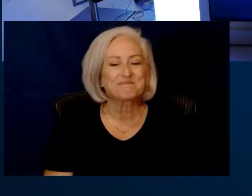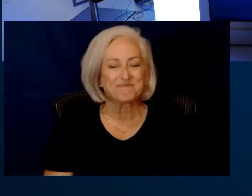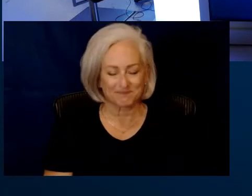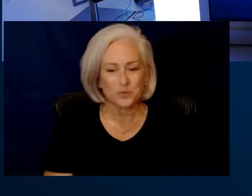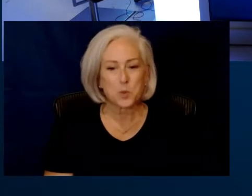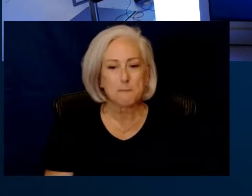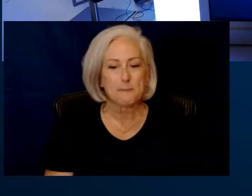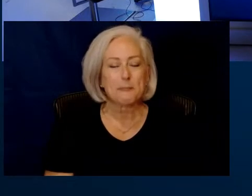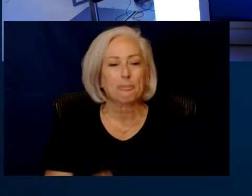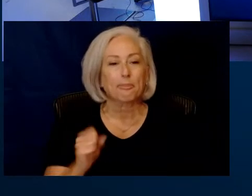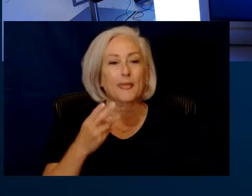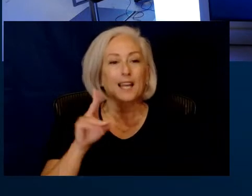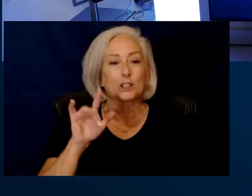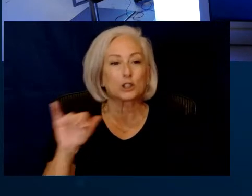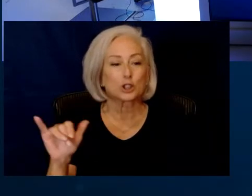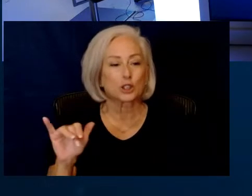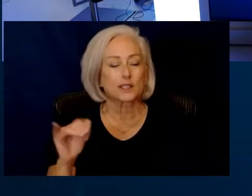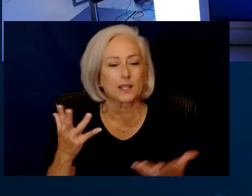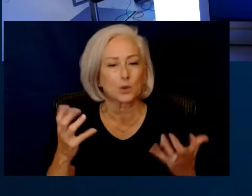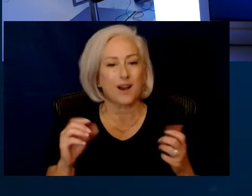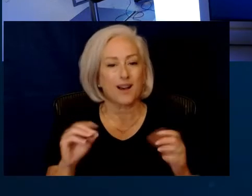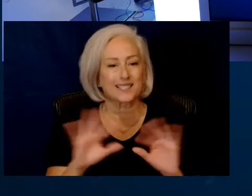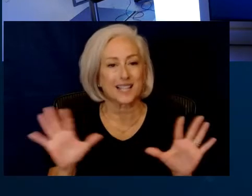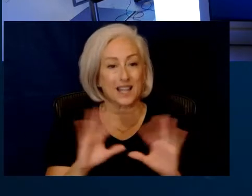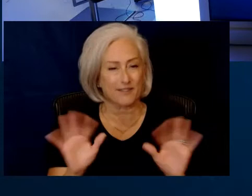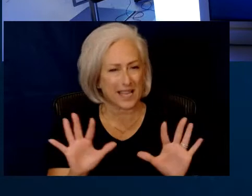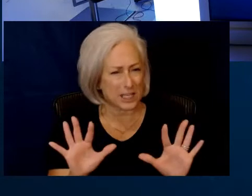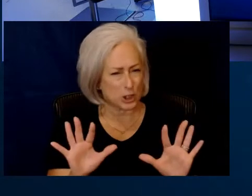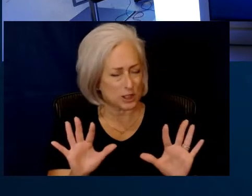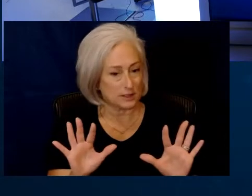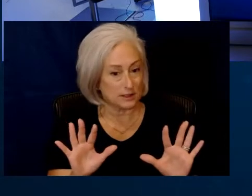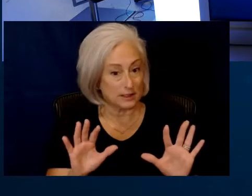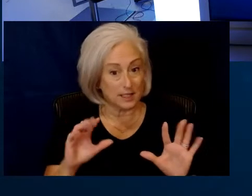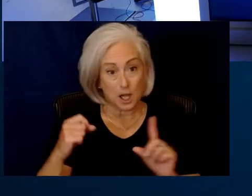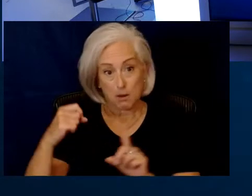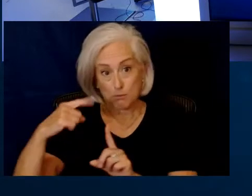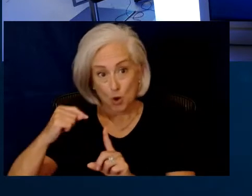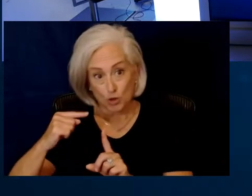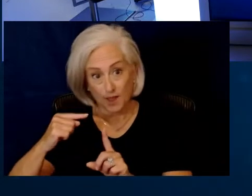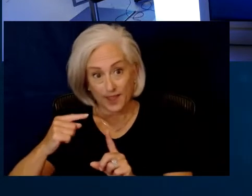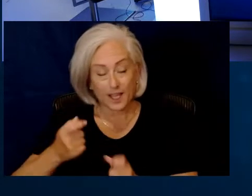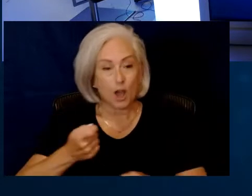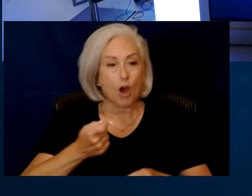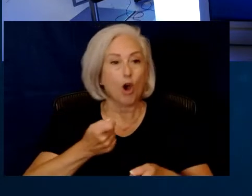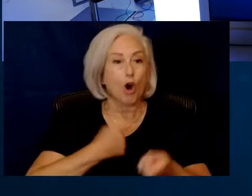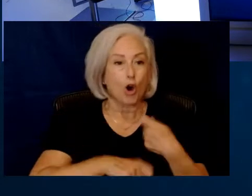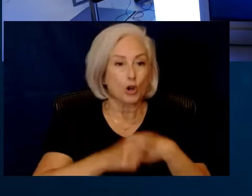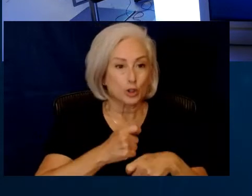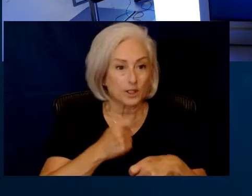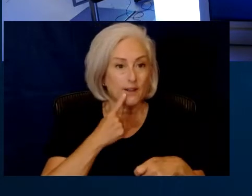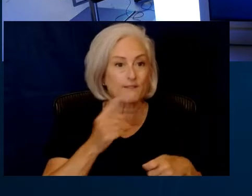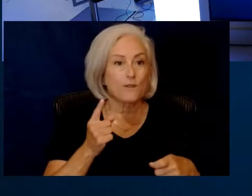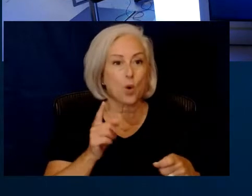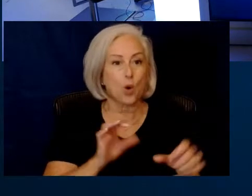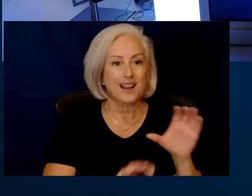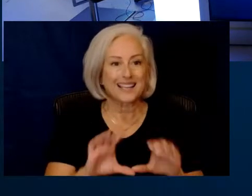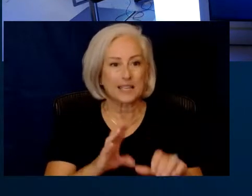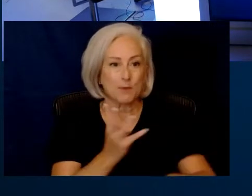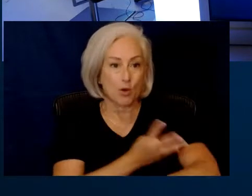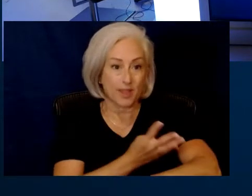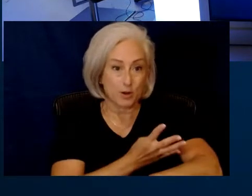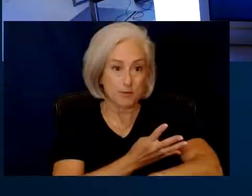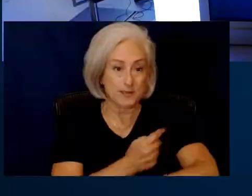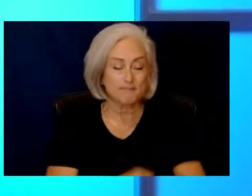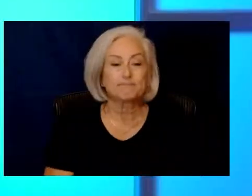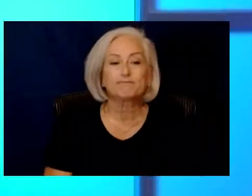some clarification. Can proton therapy be an alternative for chemotherapy for some kinds of cancer? All right. So that's a